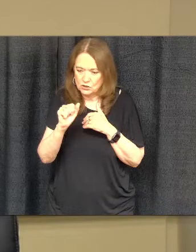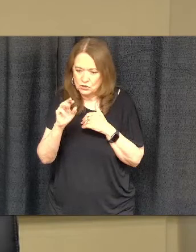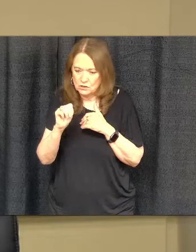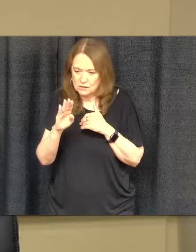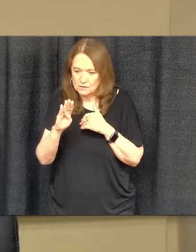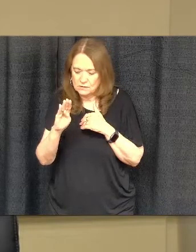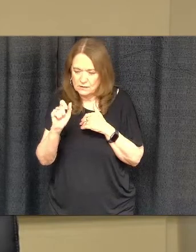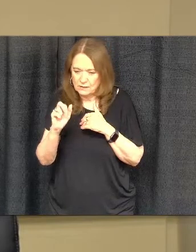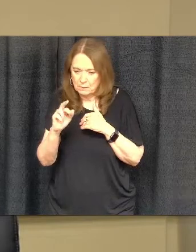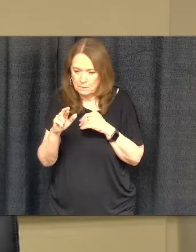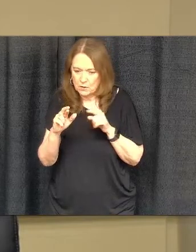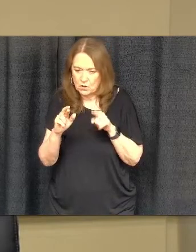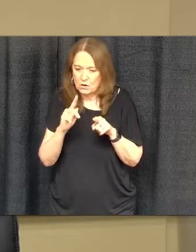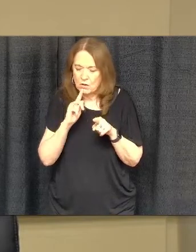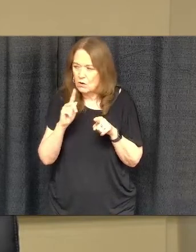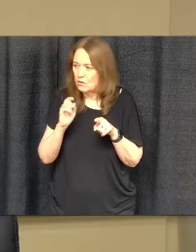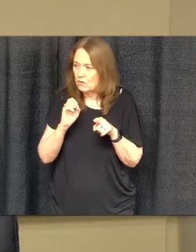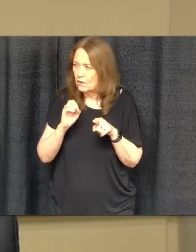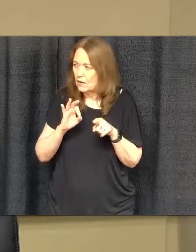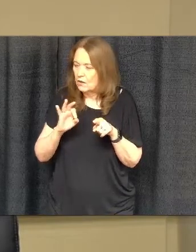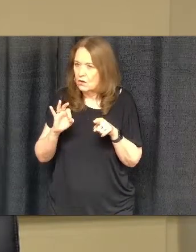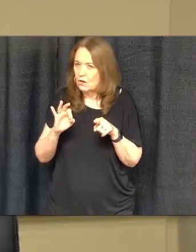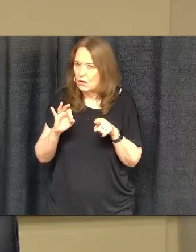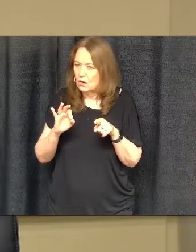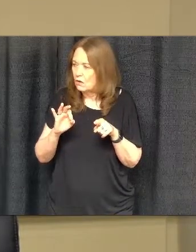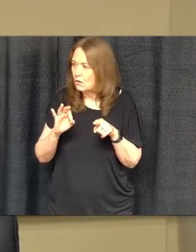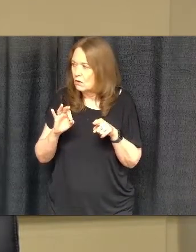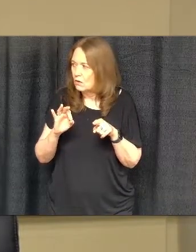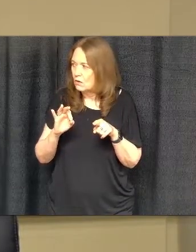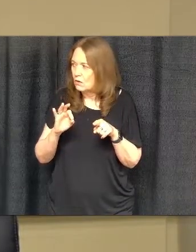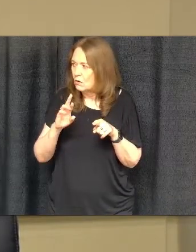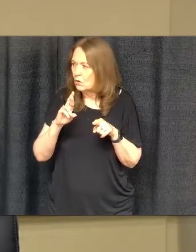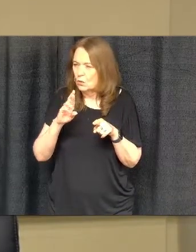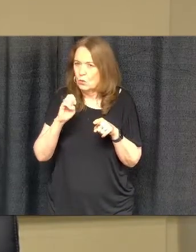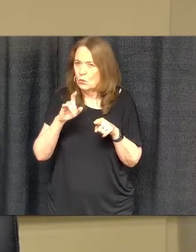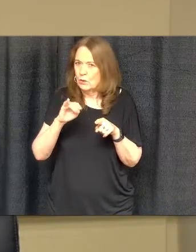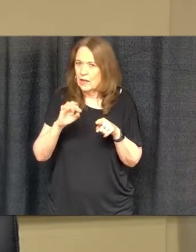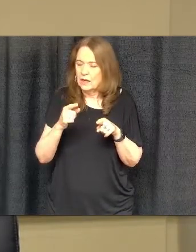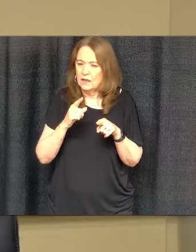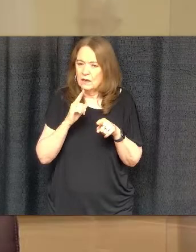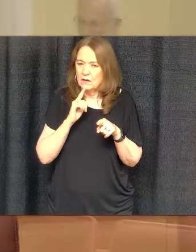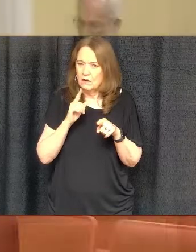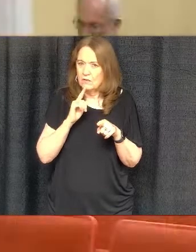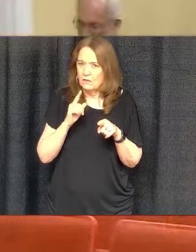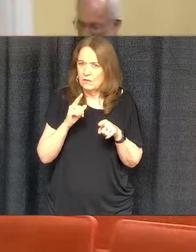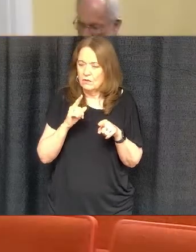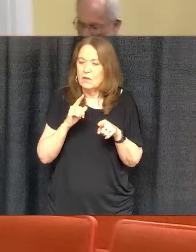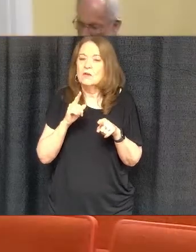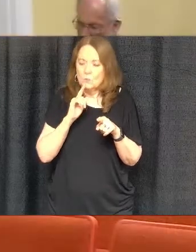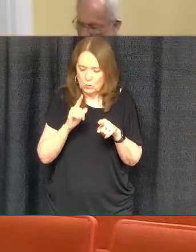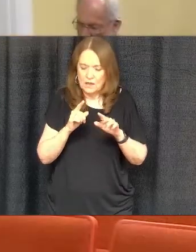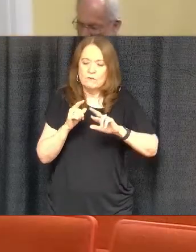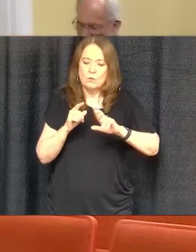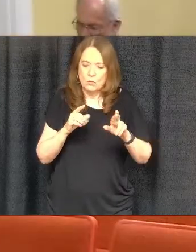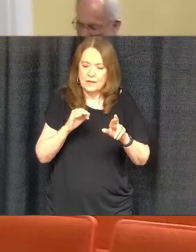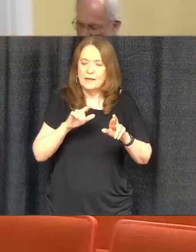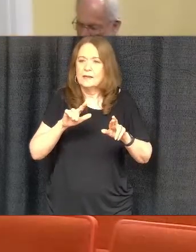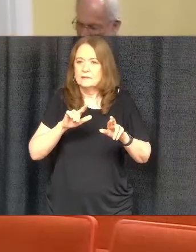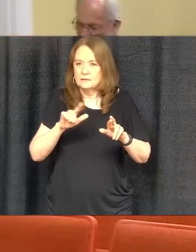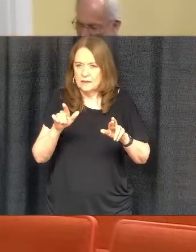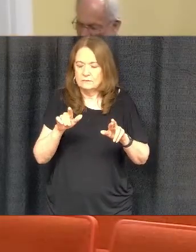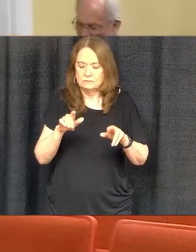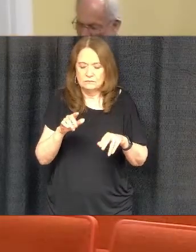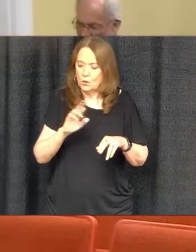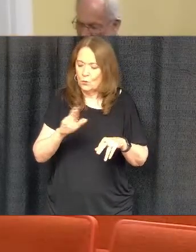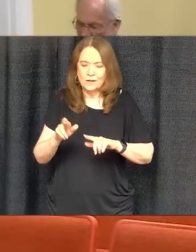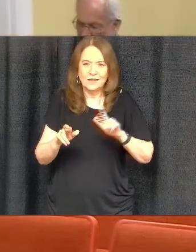they are off alignment. Yes, they do. Okay, And they'll have a right and a left turn out of each of them,